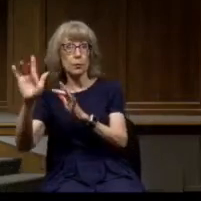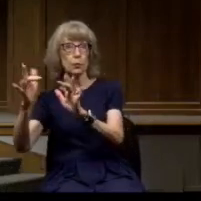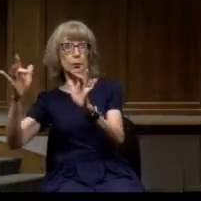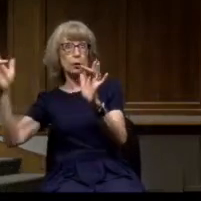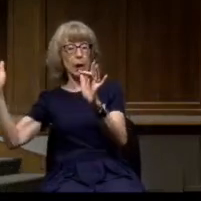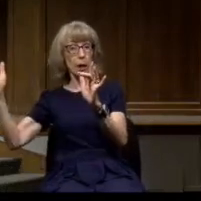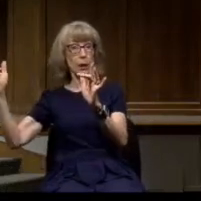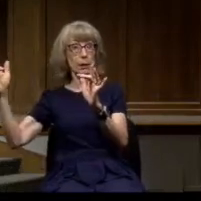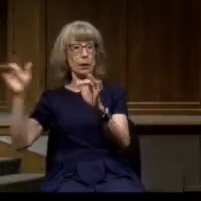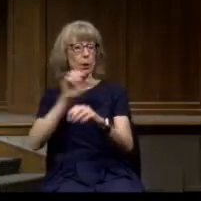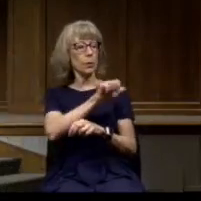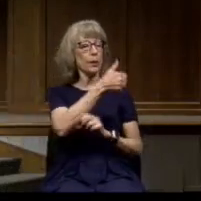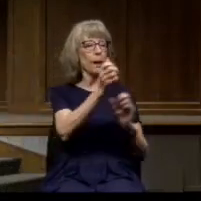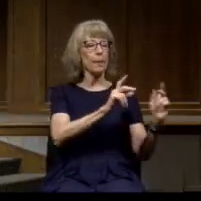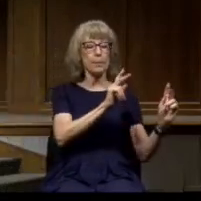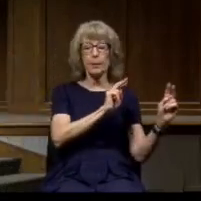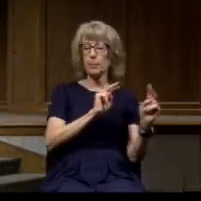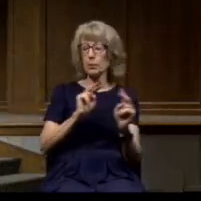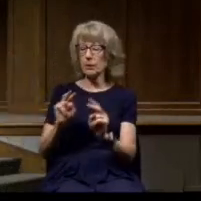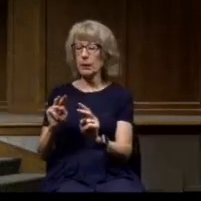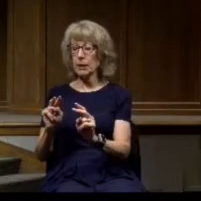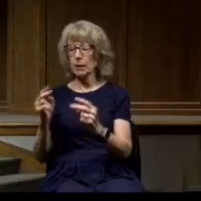just opinions and